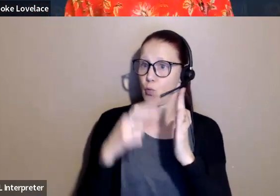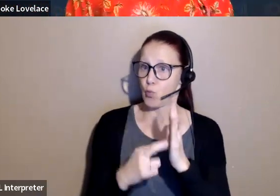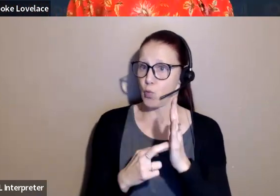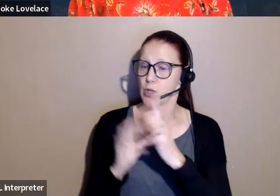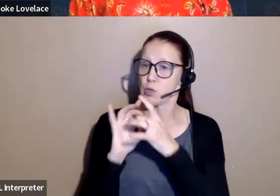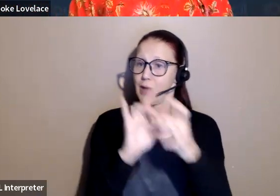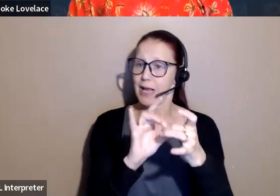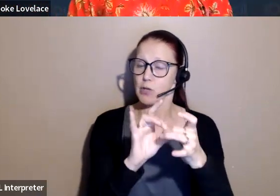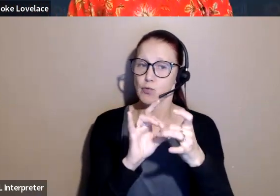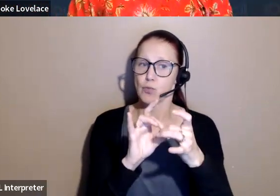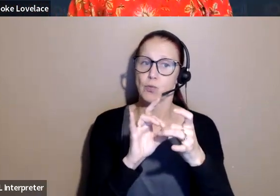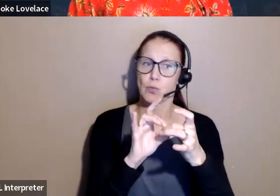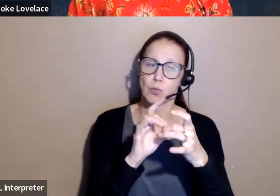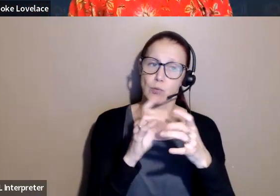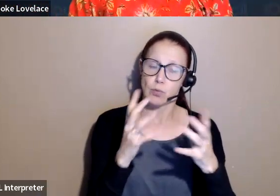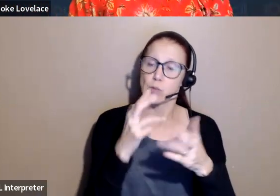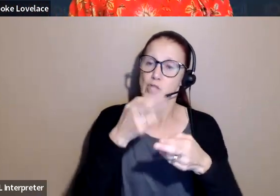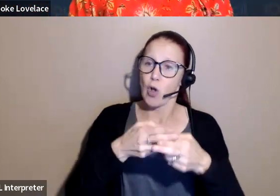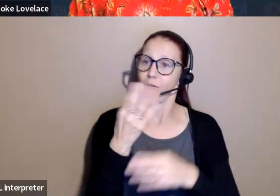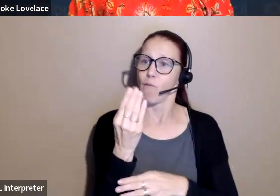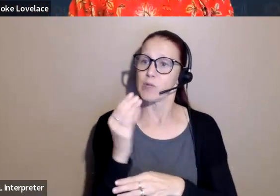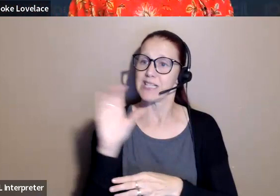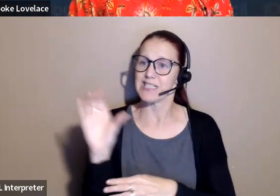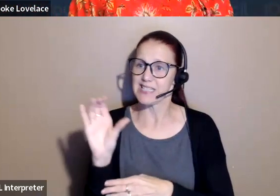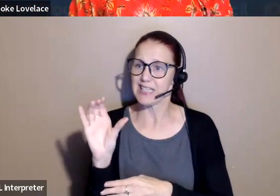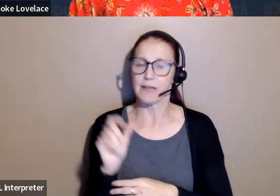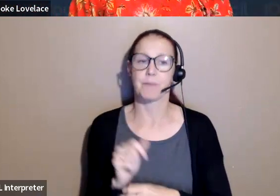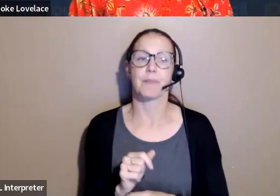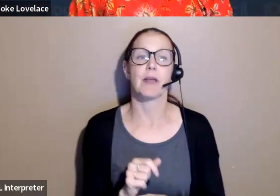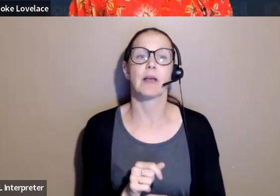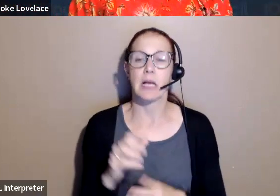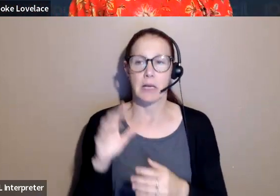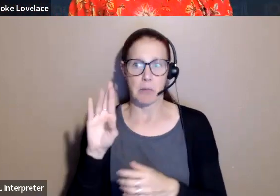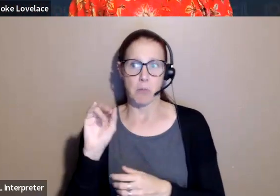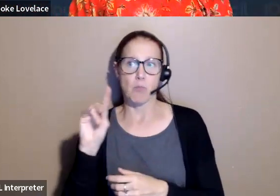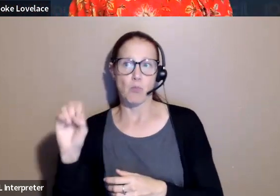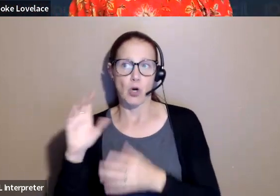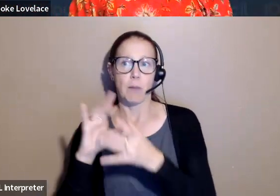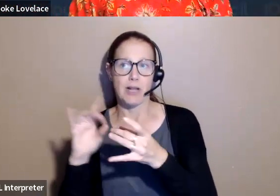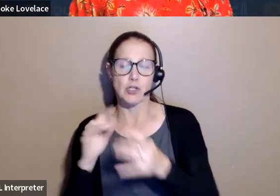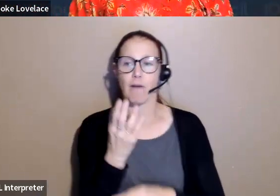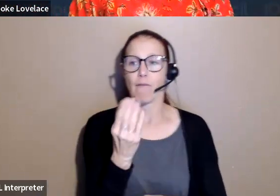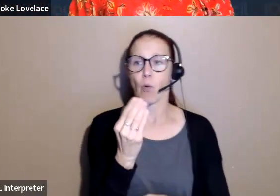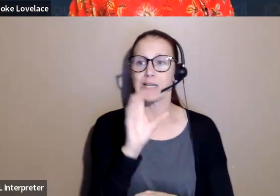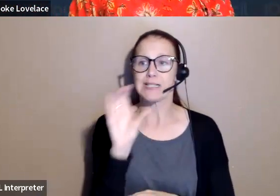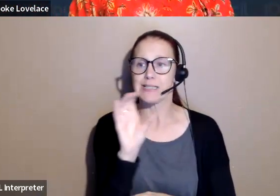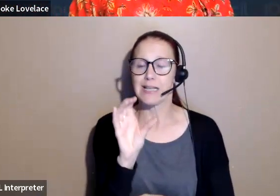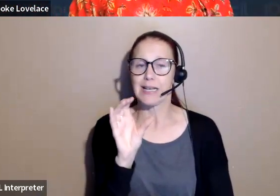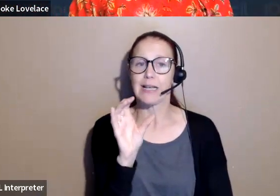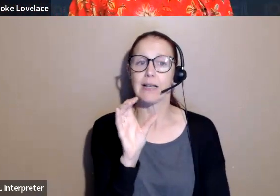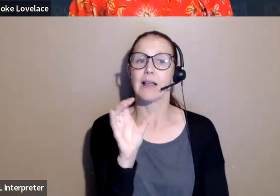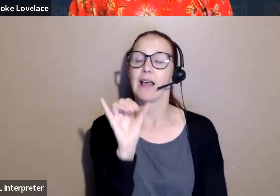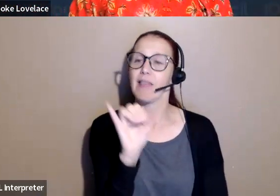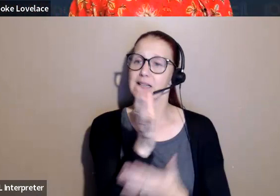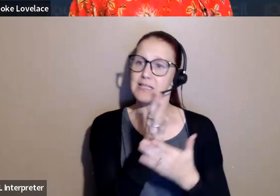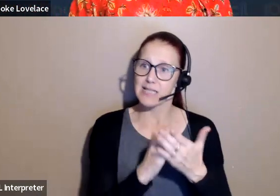to what is called 14C. As Brooke mentioned, 14C is the section